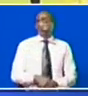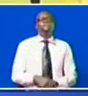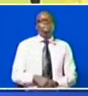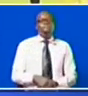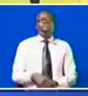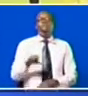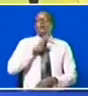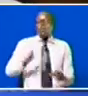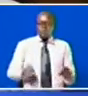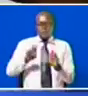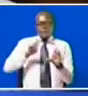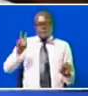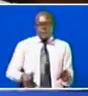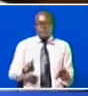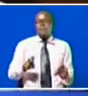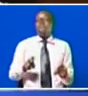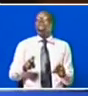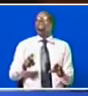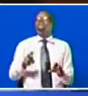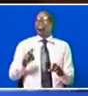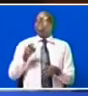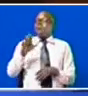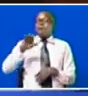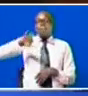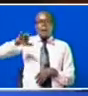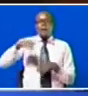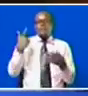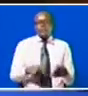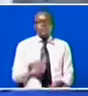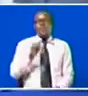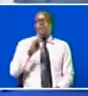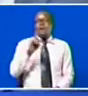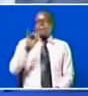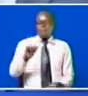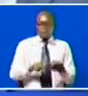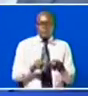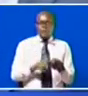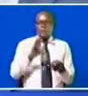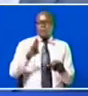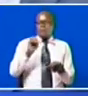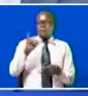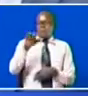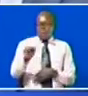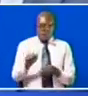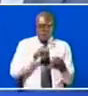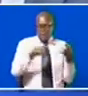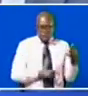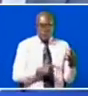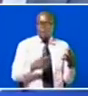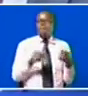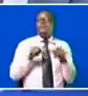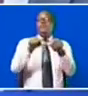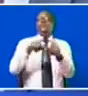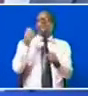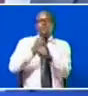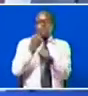commissioners who have now resigned. In the Chebukati faction are commissioners Abdi Gulie and Boya Molu. The three who are now remaining